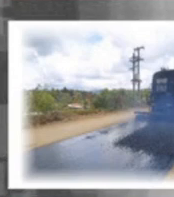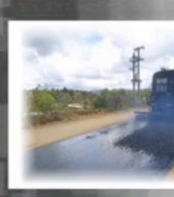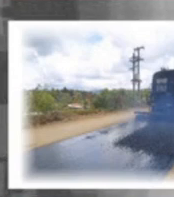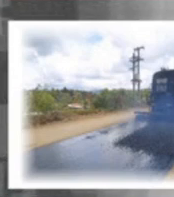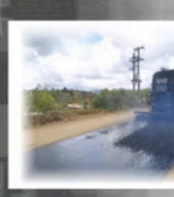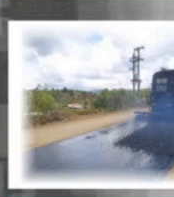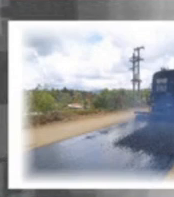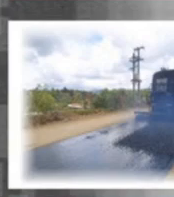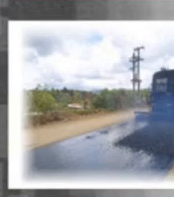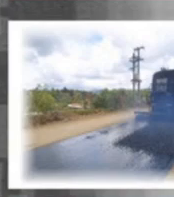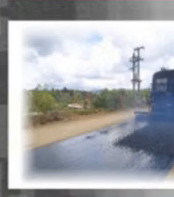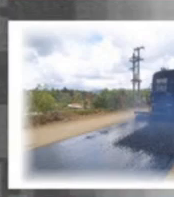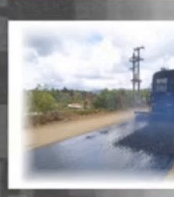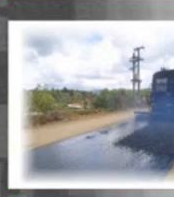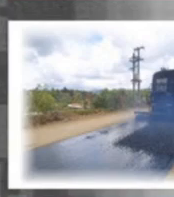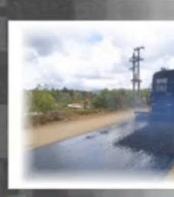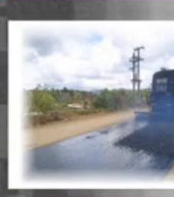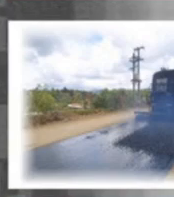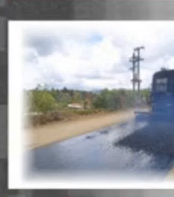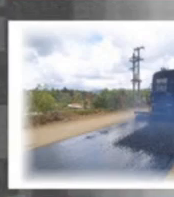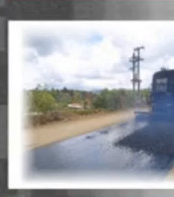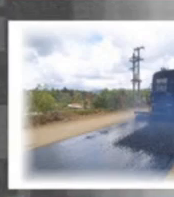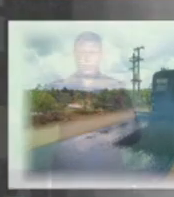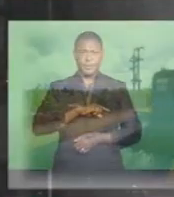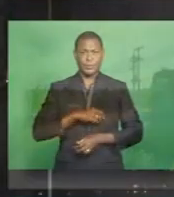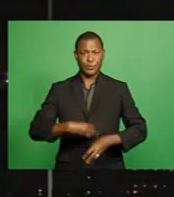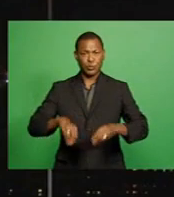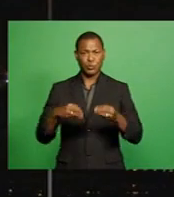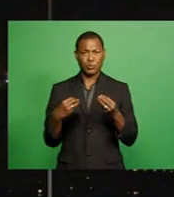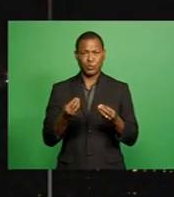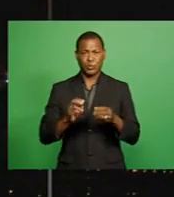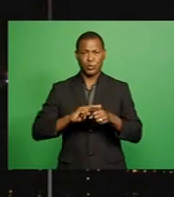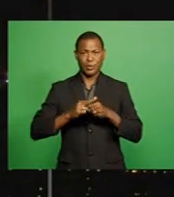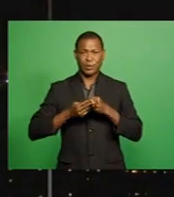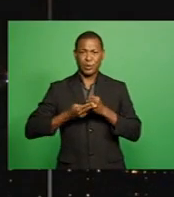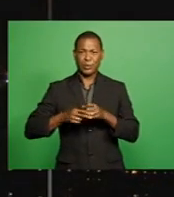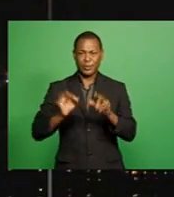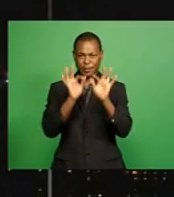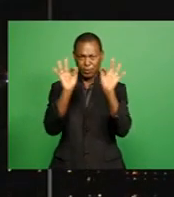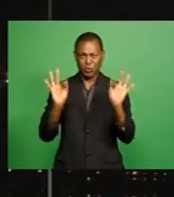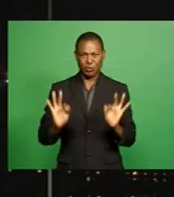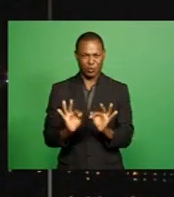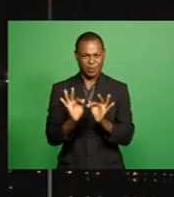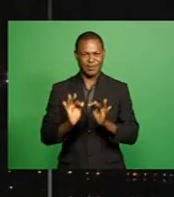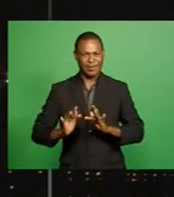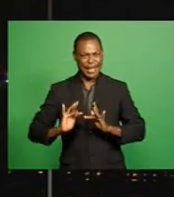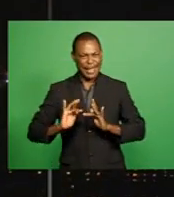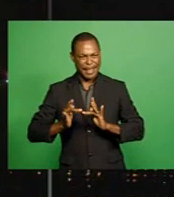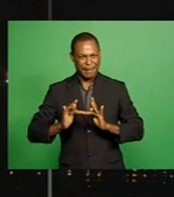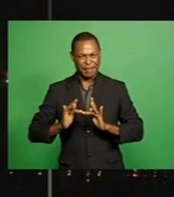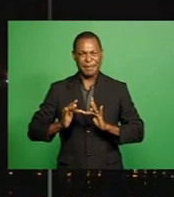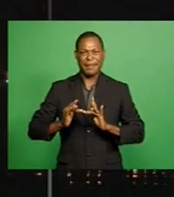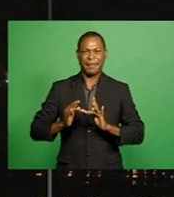FBC website to answer. You can send us newsworthy pictures and videos on email,